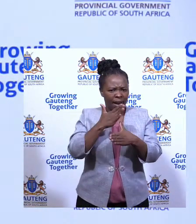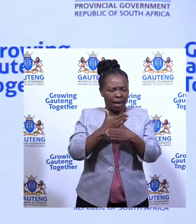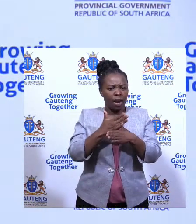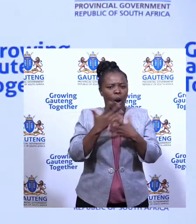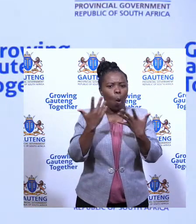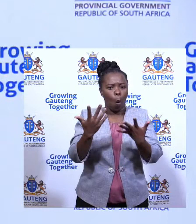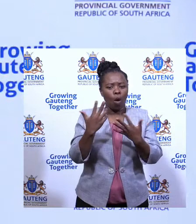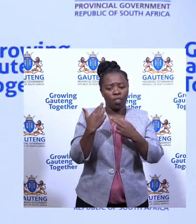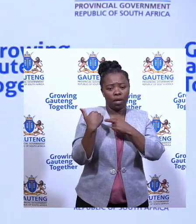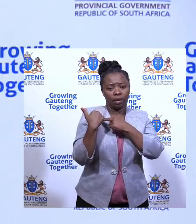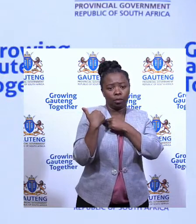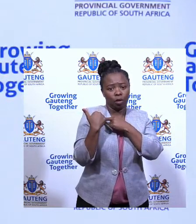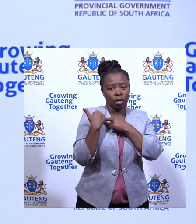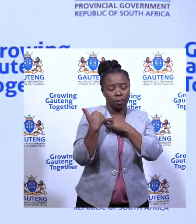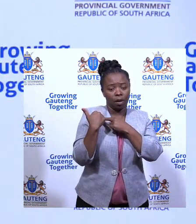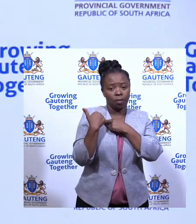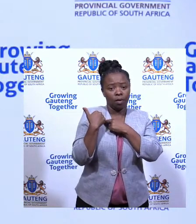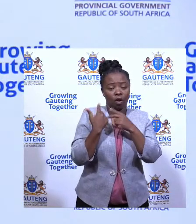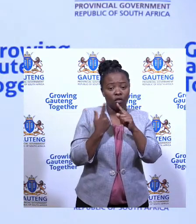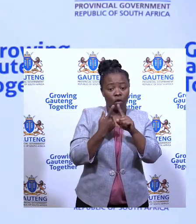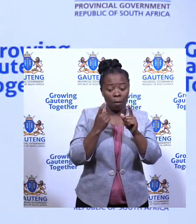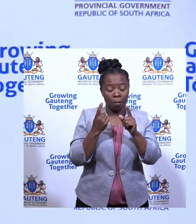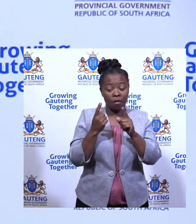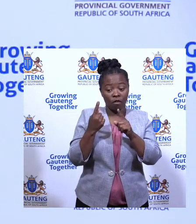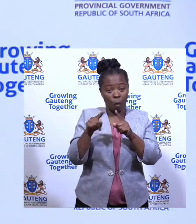the professional service provider was